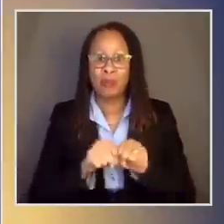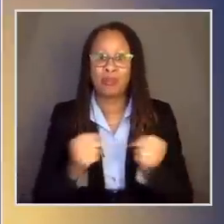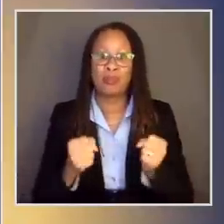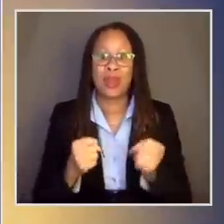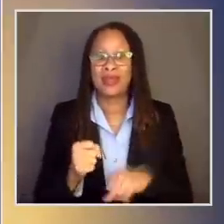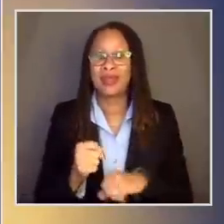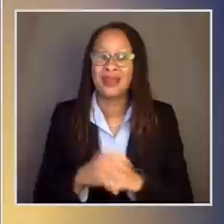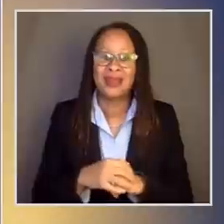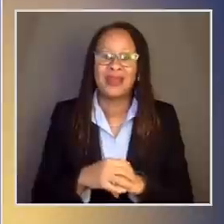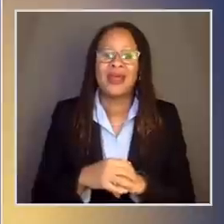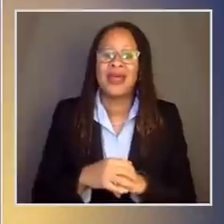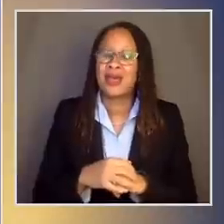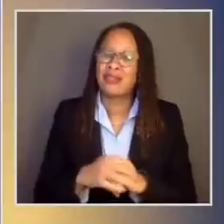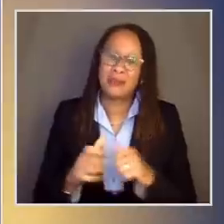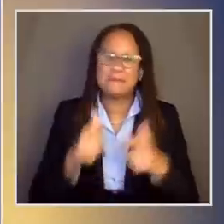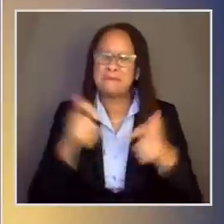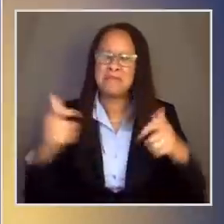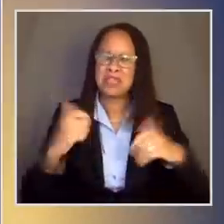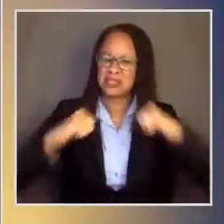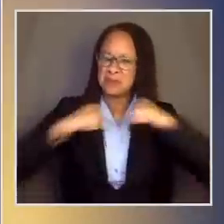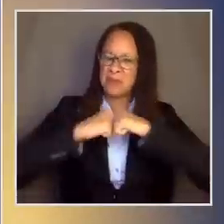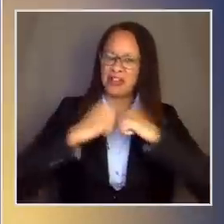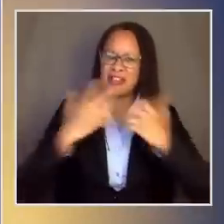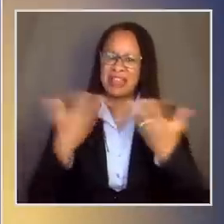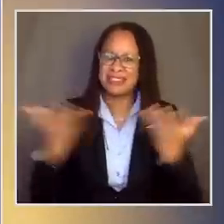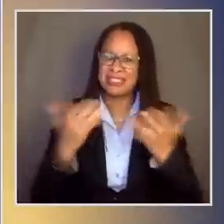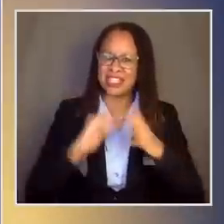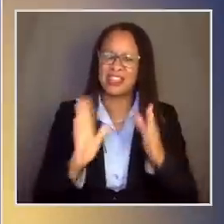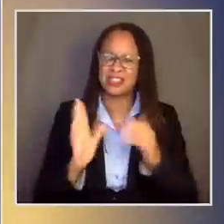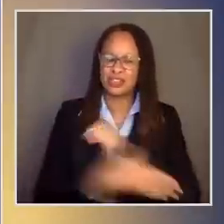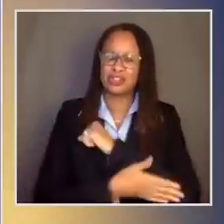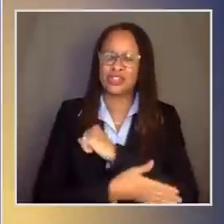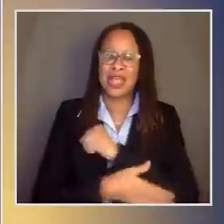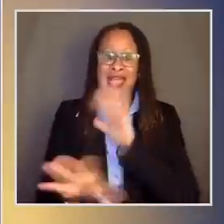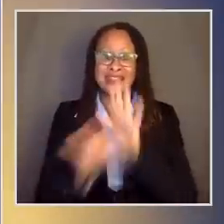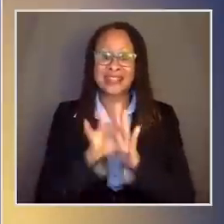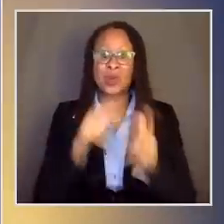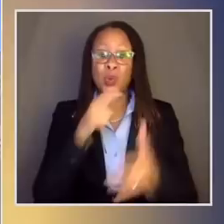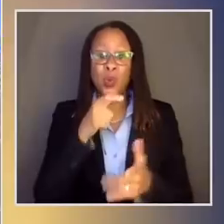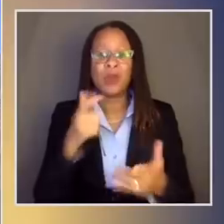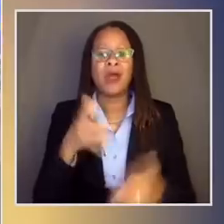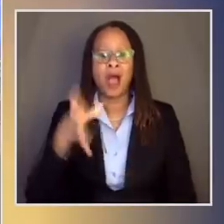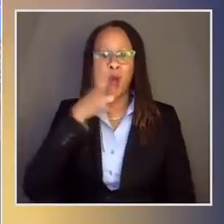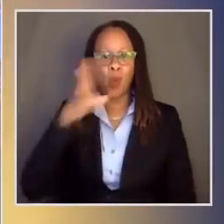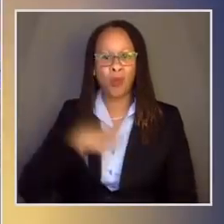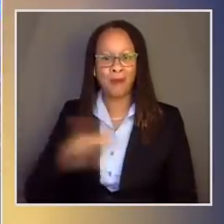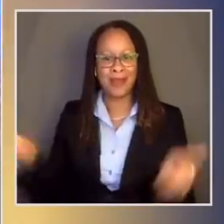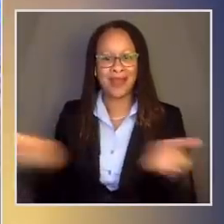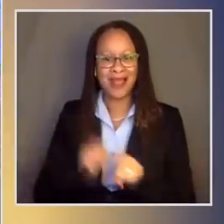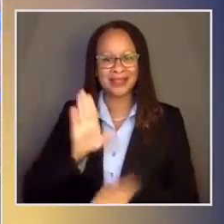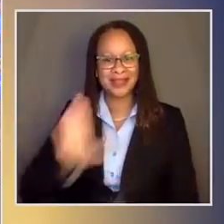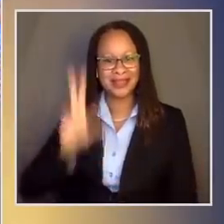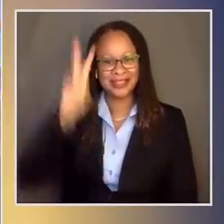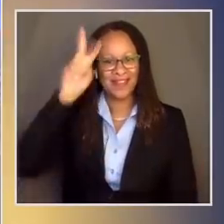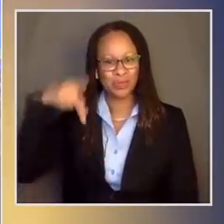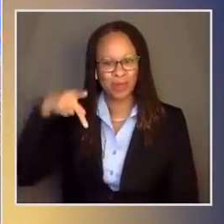substantial barriers that exists in our country and select a woman as his vice president.